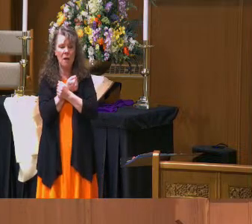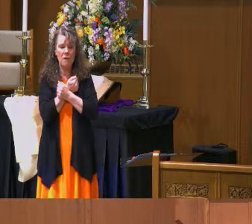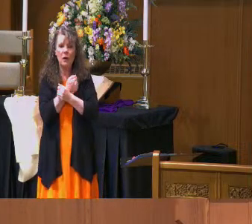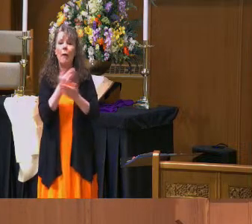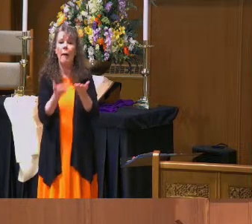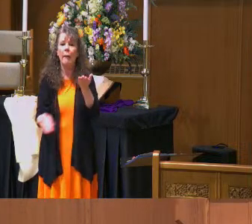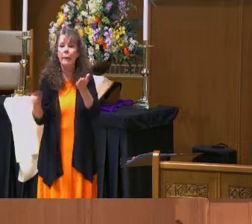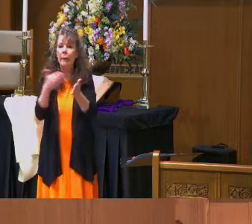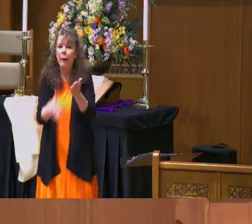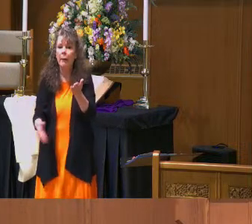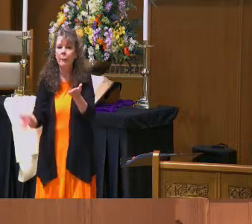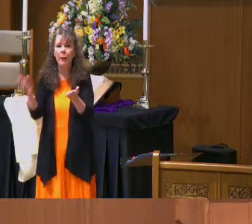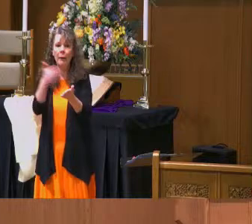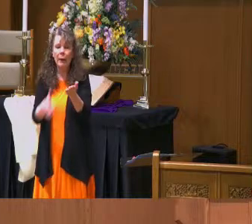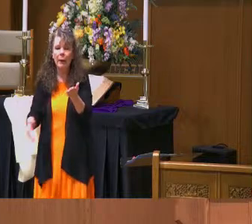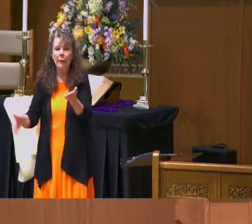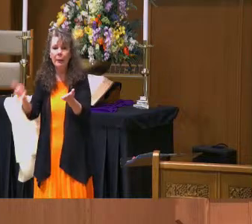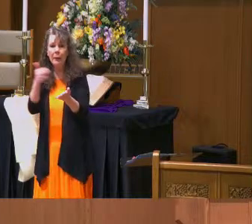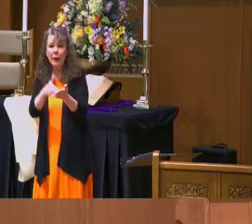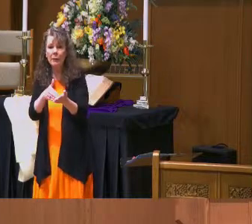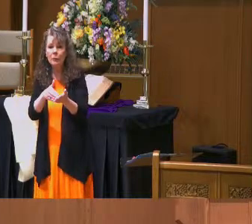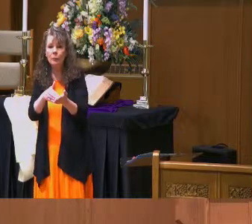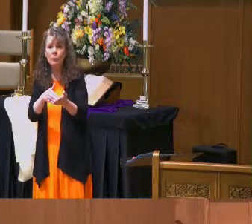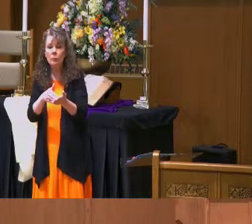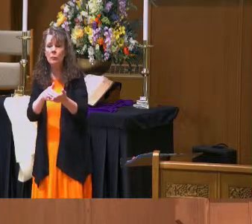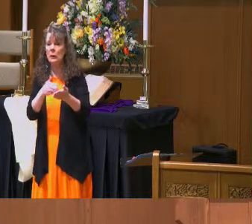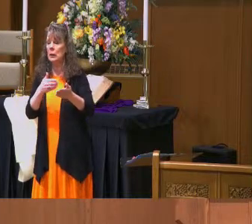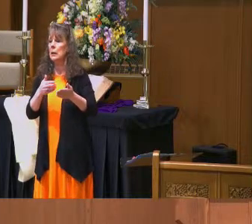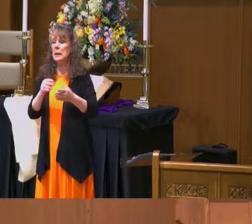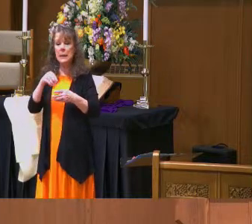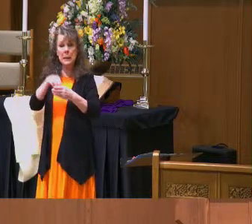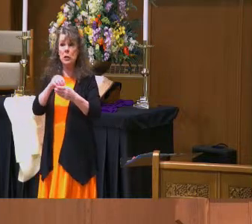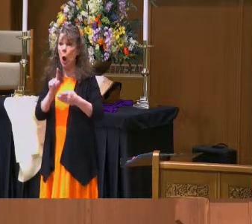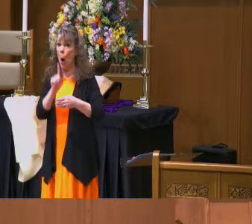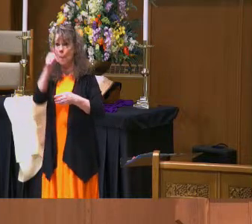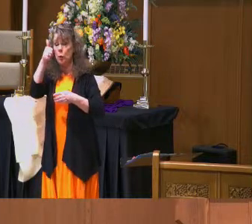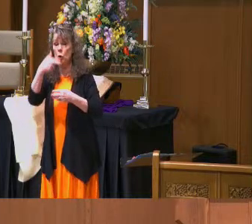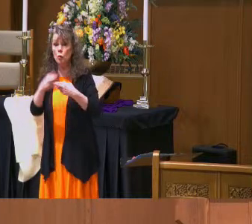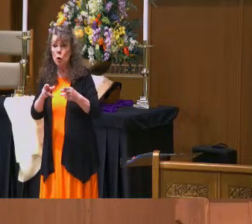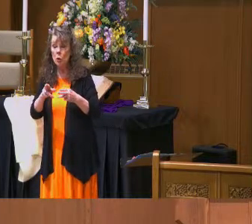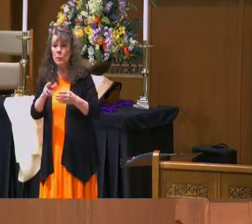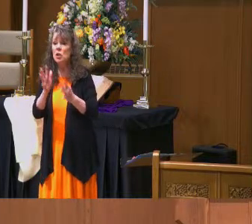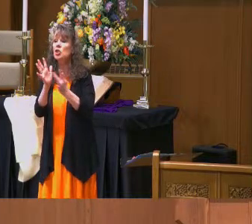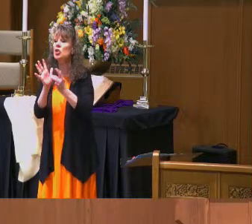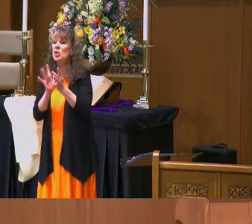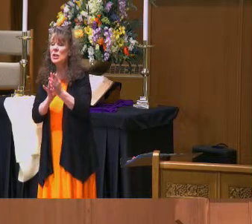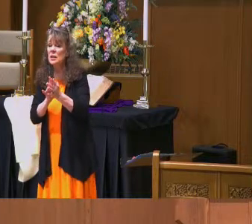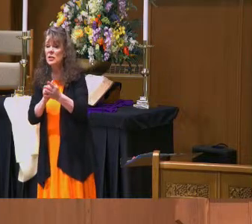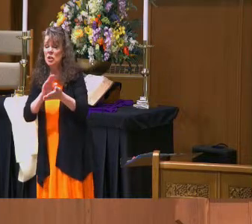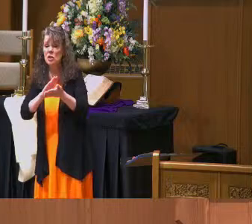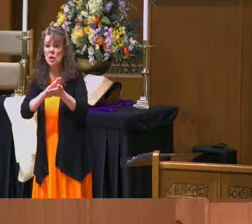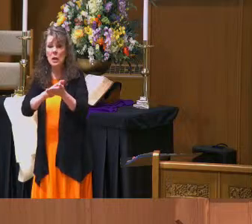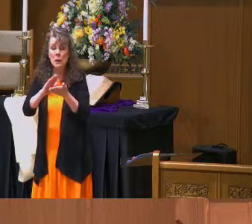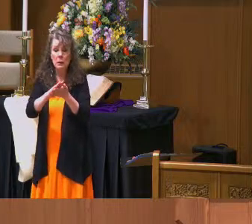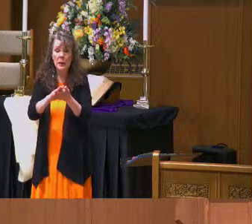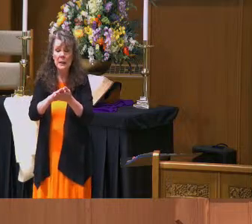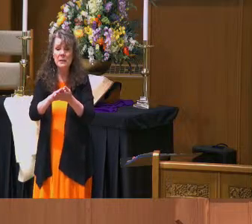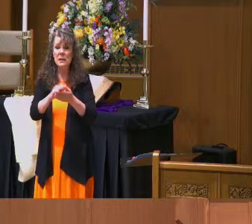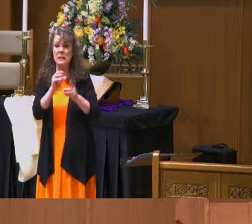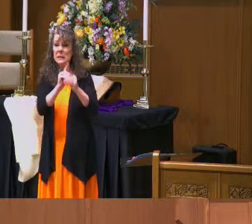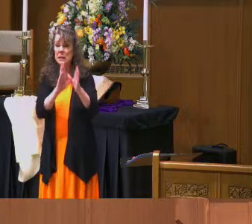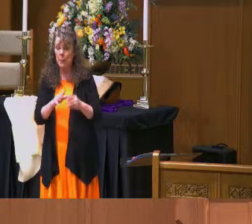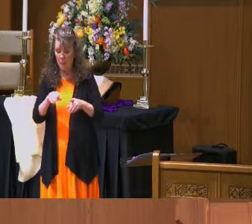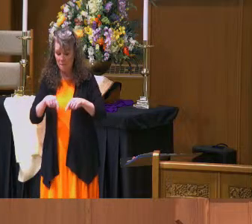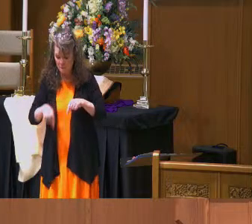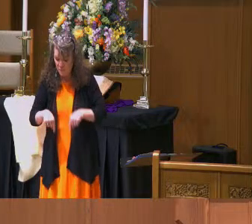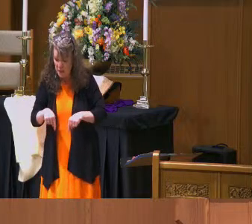and over and over again. Even in the upper room, when he washes their dirty, muddy feet, and he